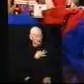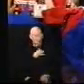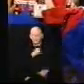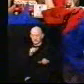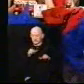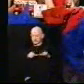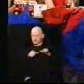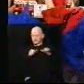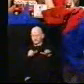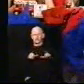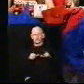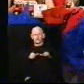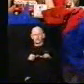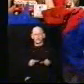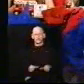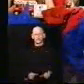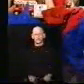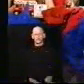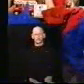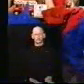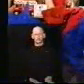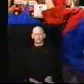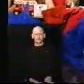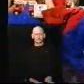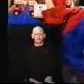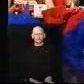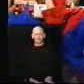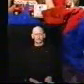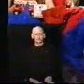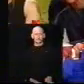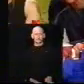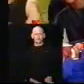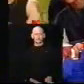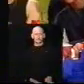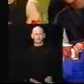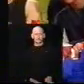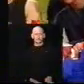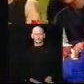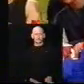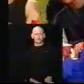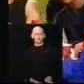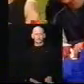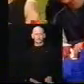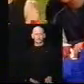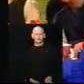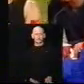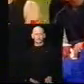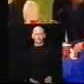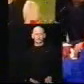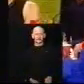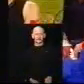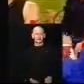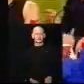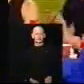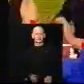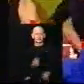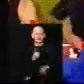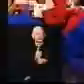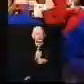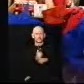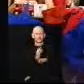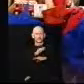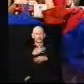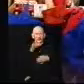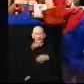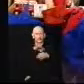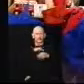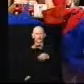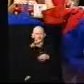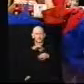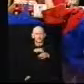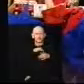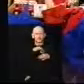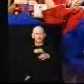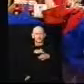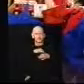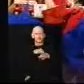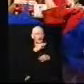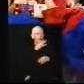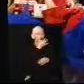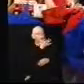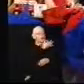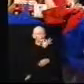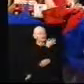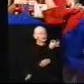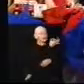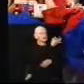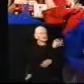me The countdown's Well and truly on now To a federal election Let's go around Let's play Let's play Come on